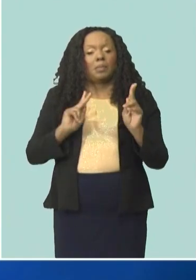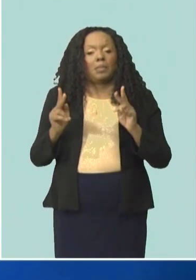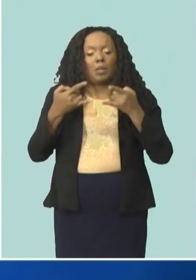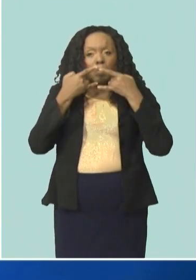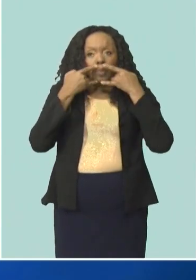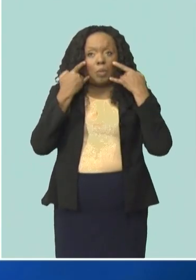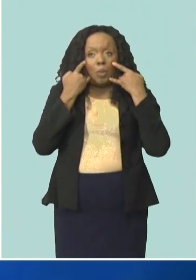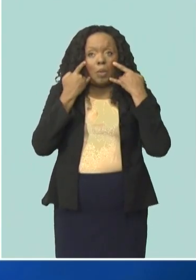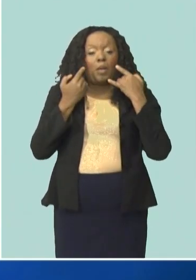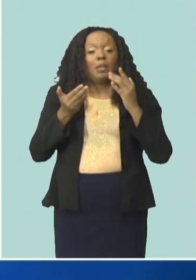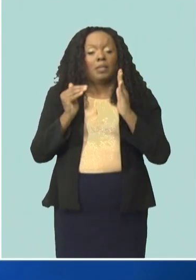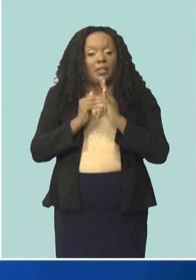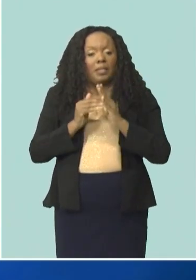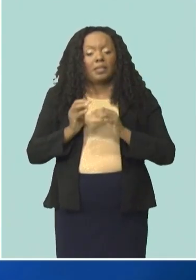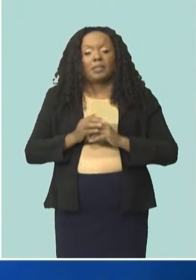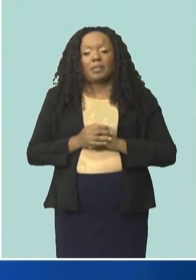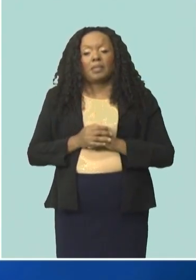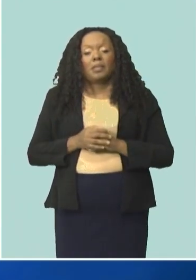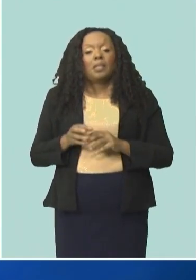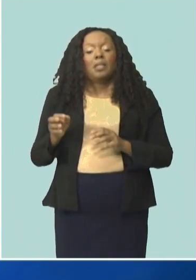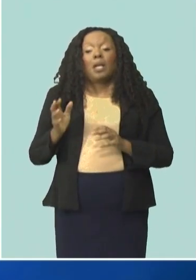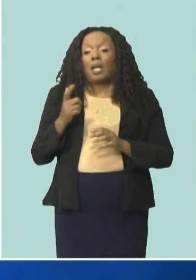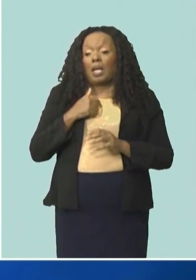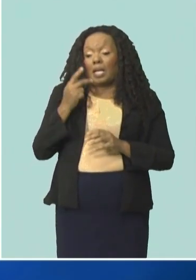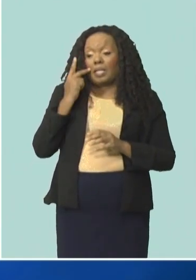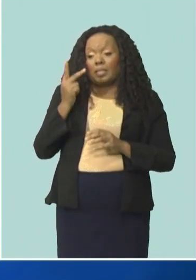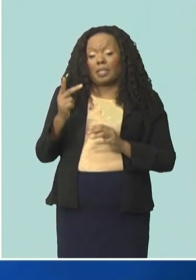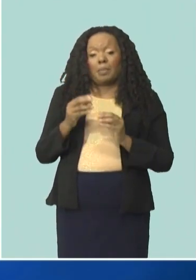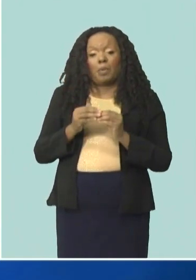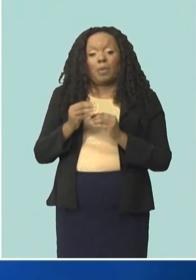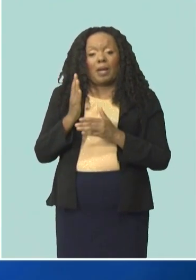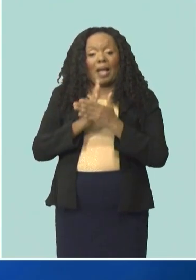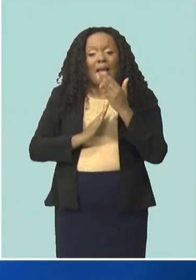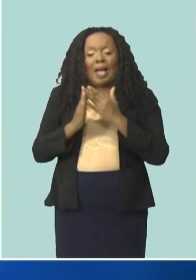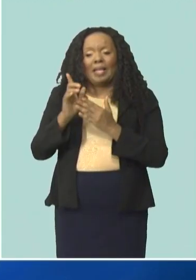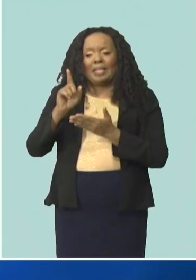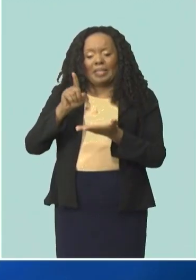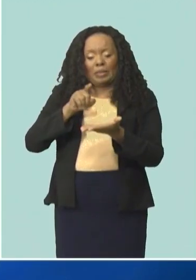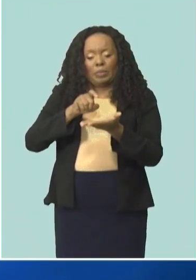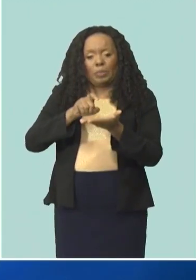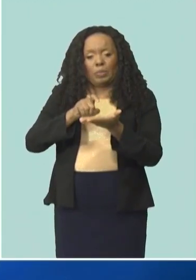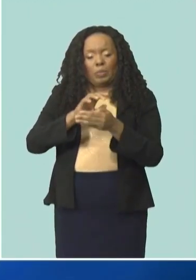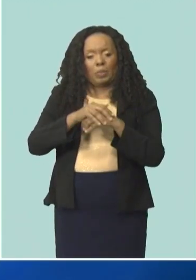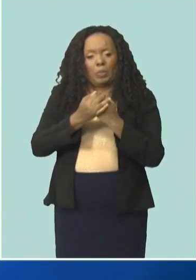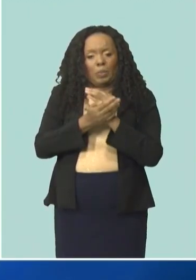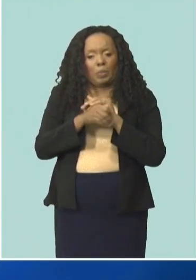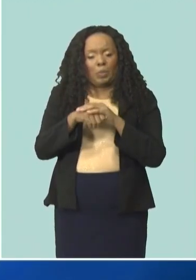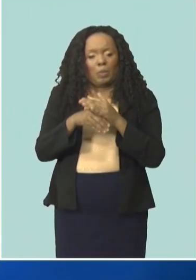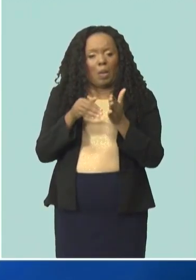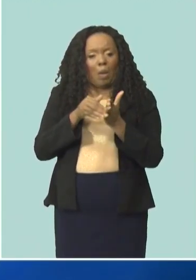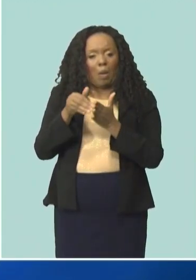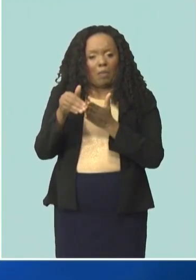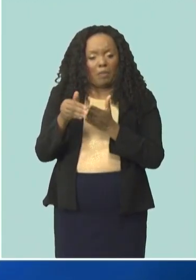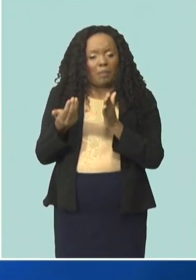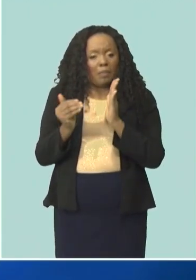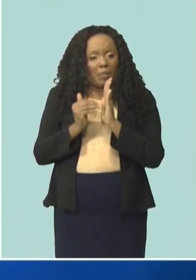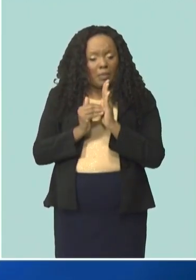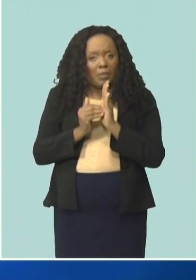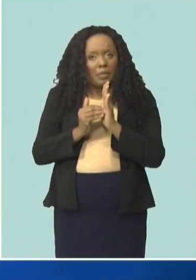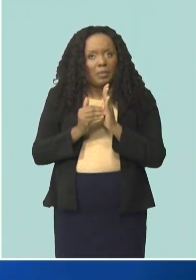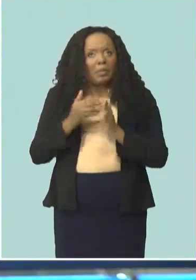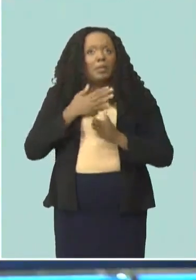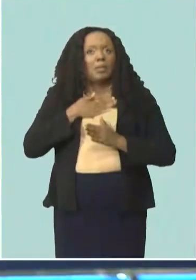already see hand sanitizer being sold more frequently. And so these public health measures are here to stay.